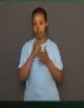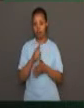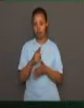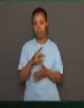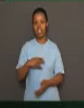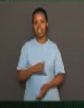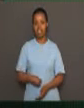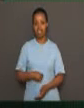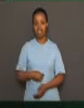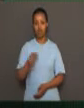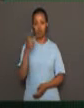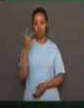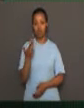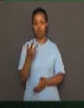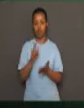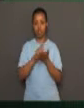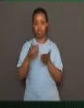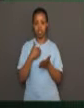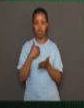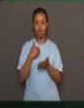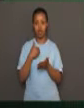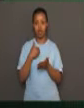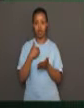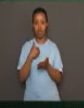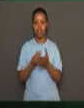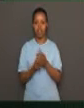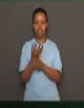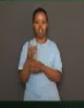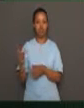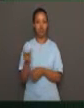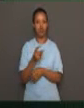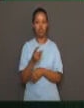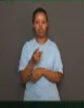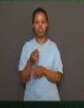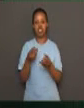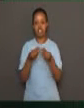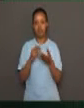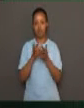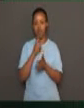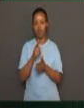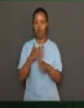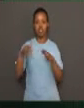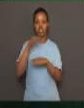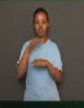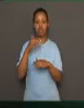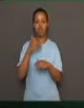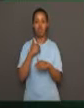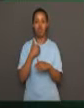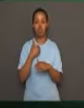week is a featureless disc of cells until a furrow appears and plows its way across the top layer of